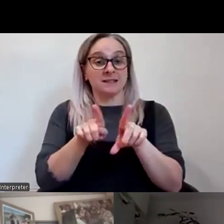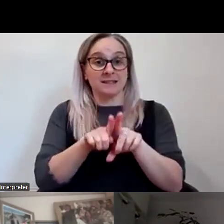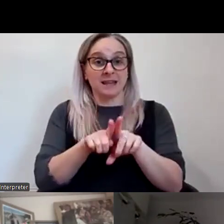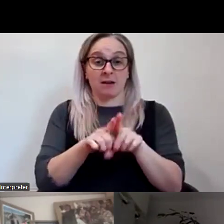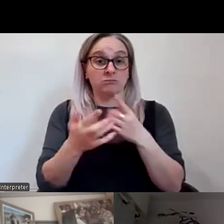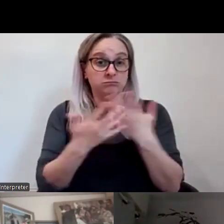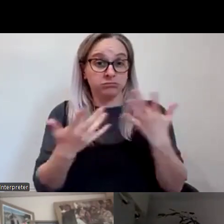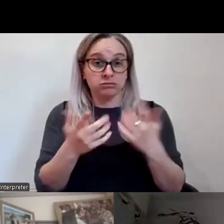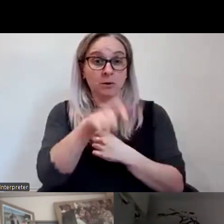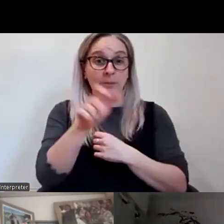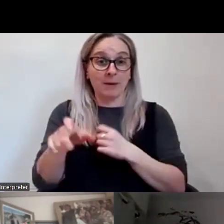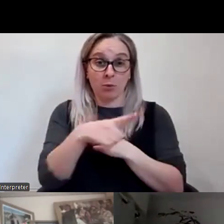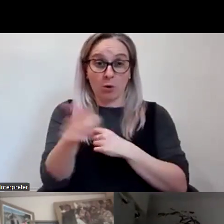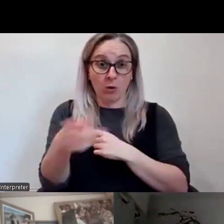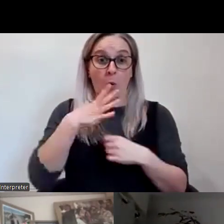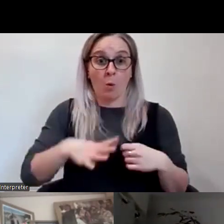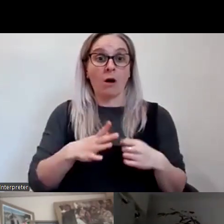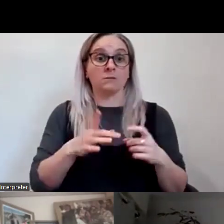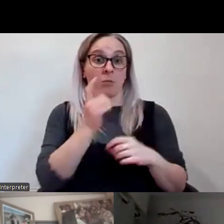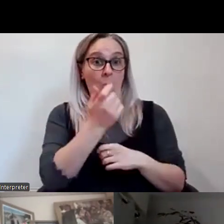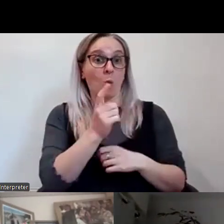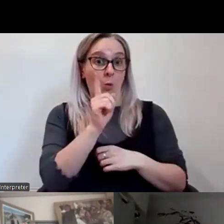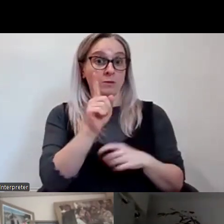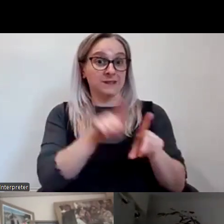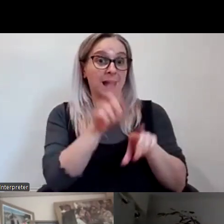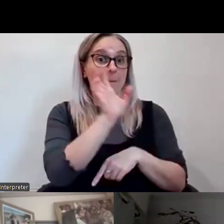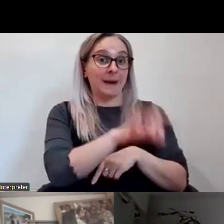not predefined who's going where.